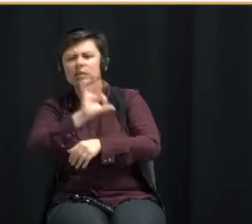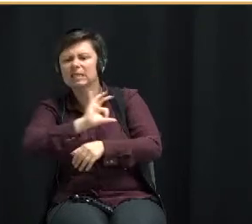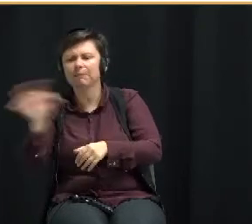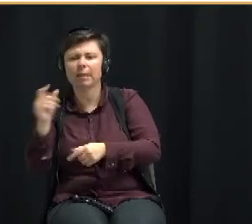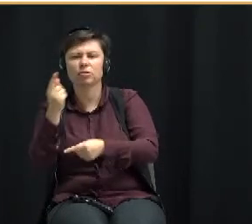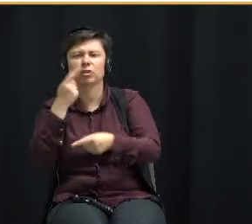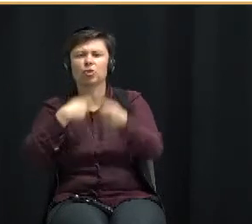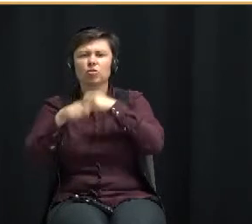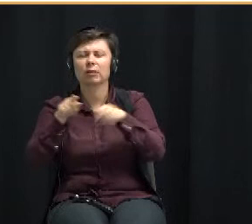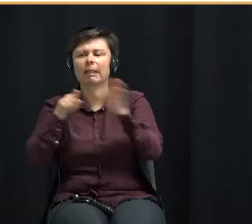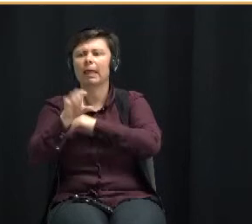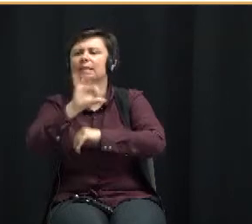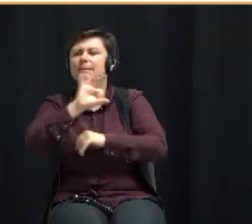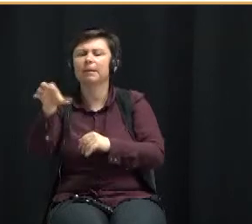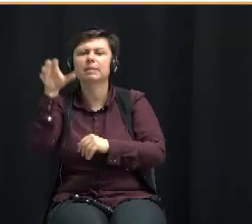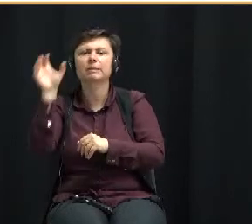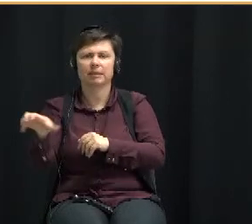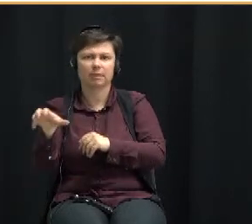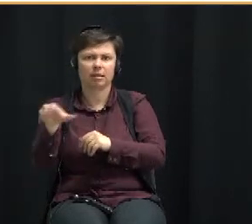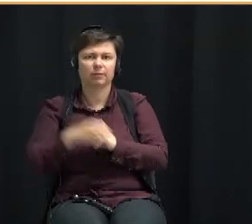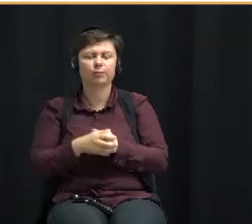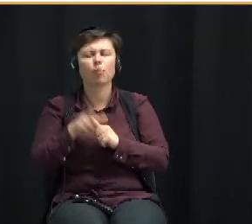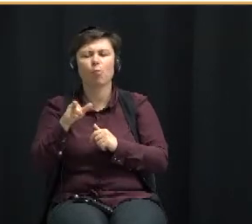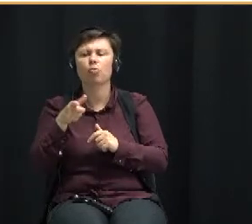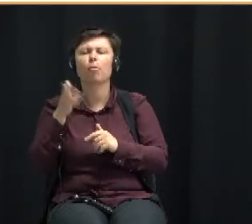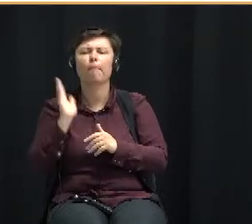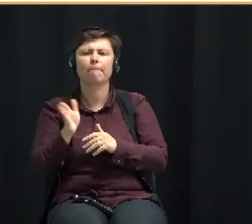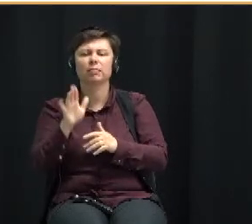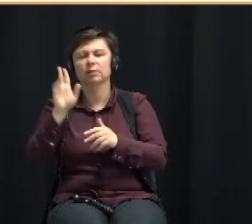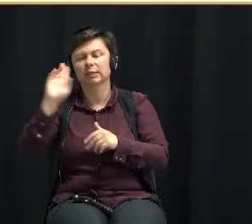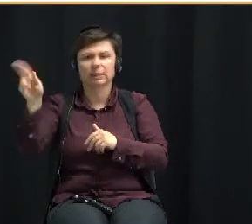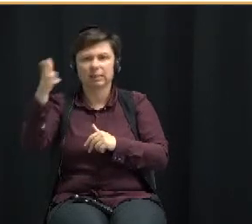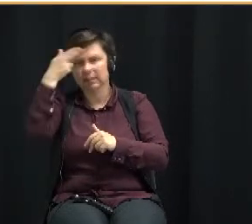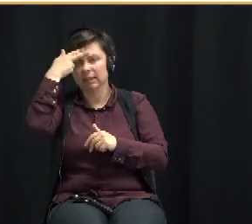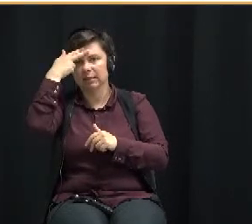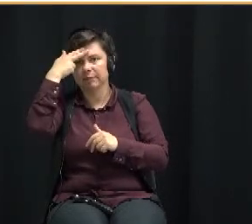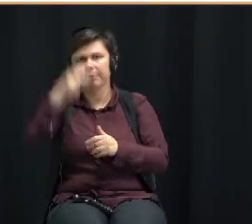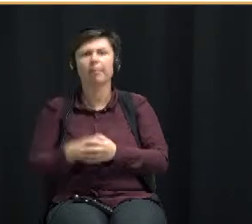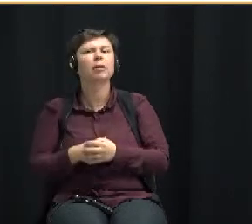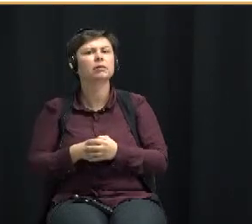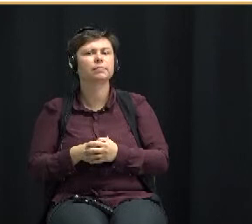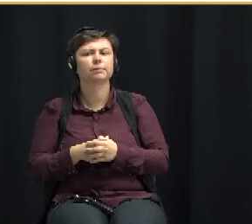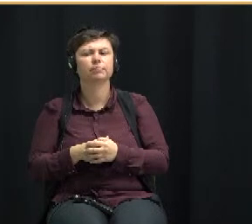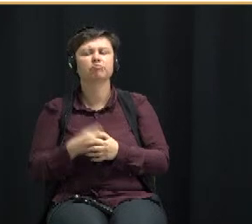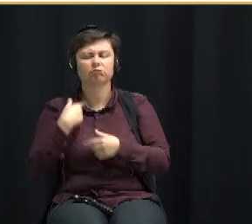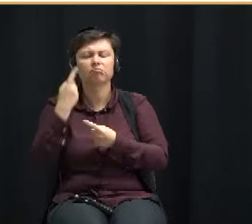groups. That can also be stigmatizing. Try an approach for mainstream